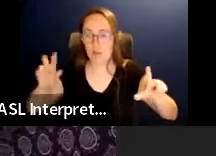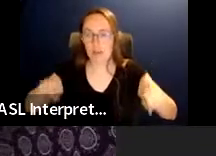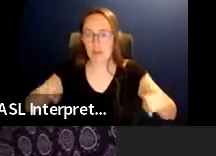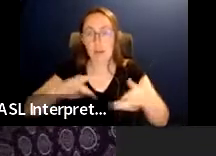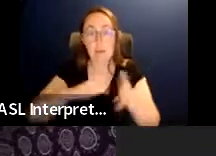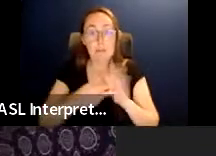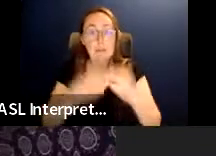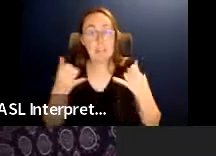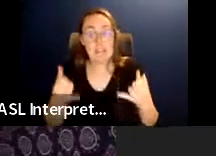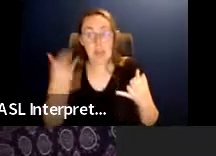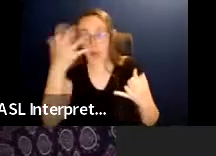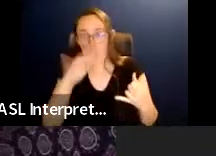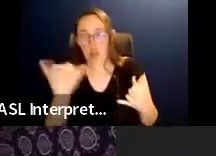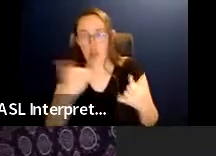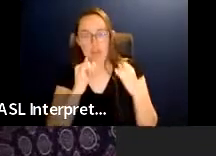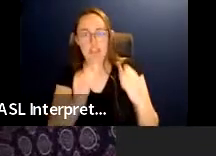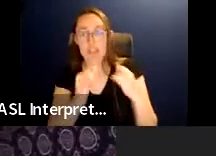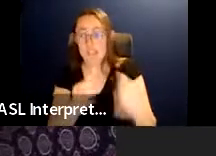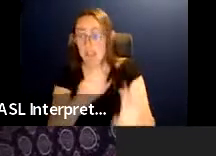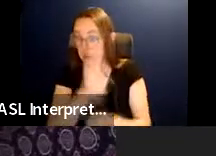should look like that.